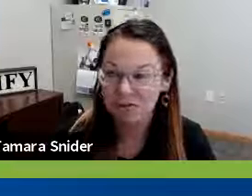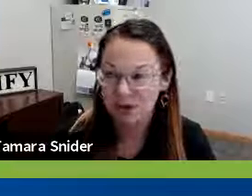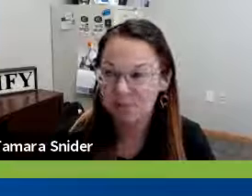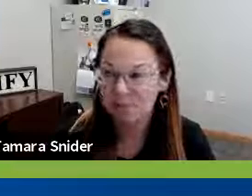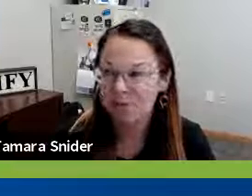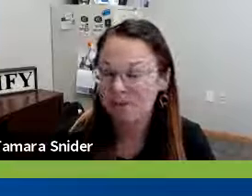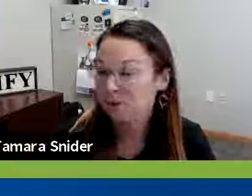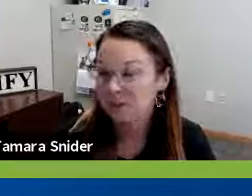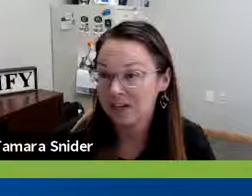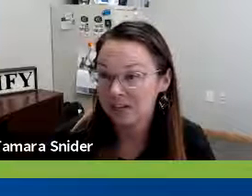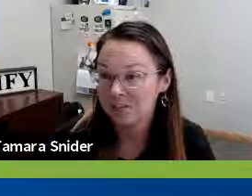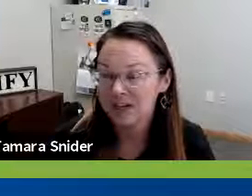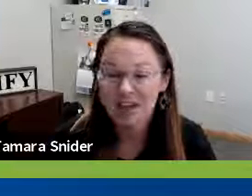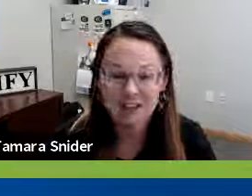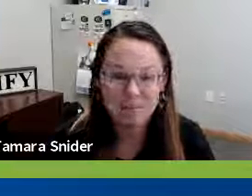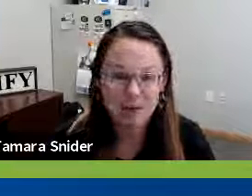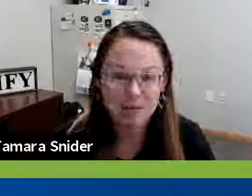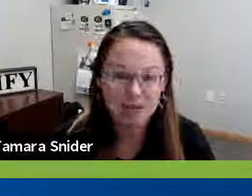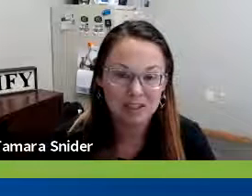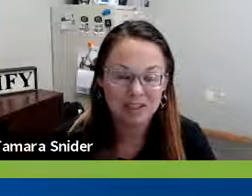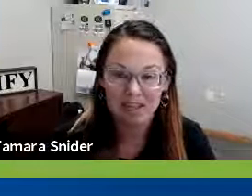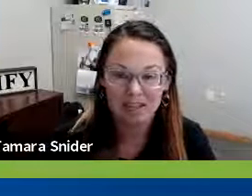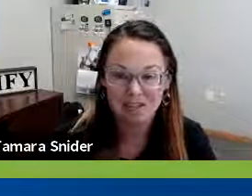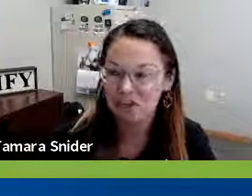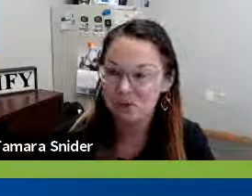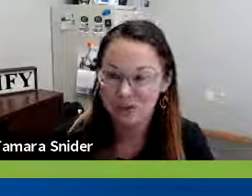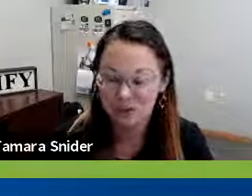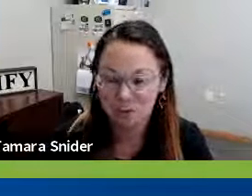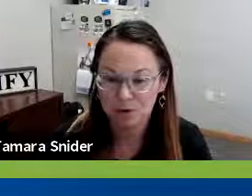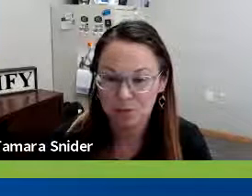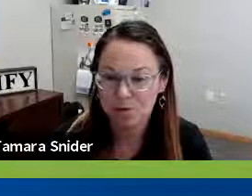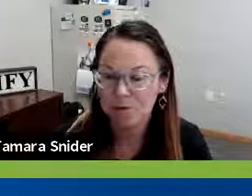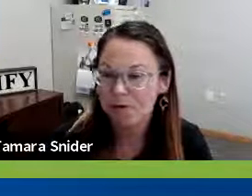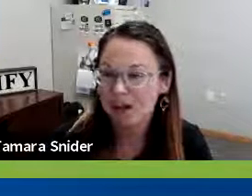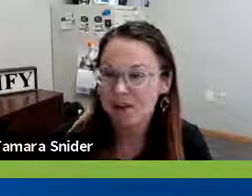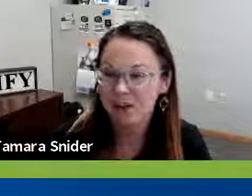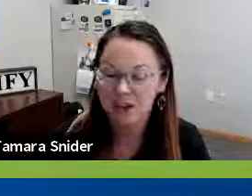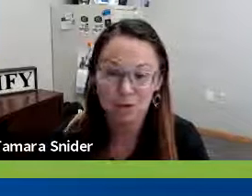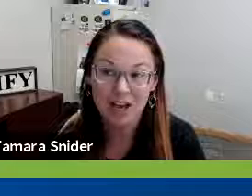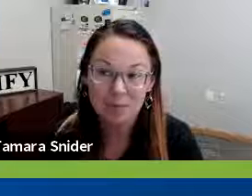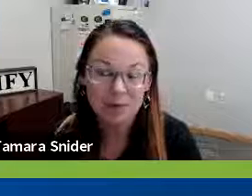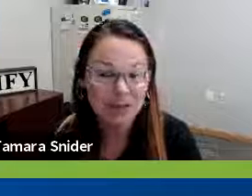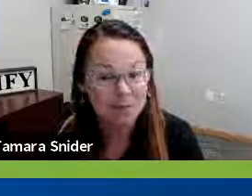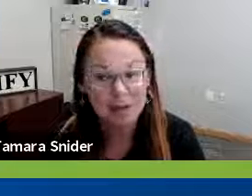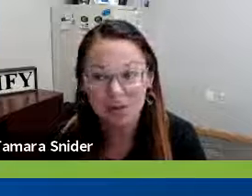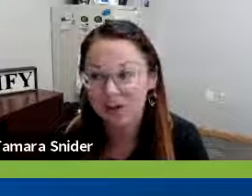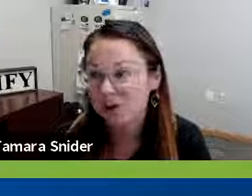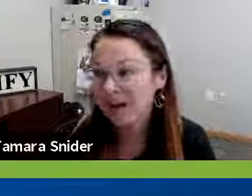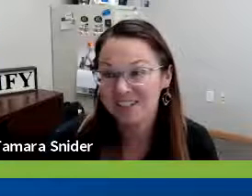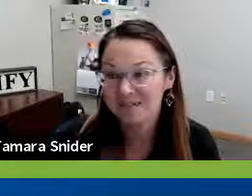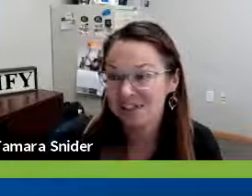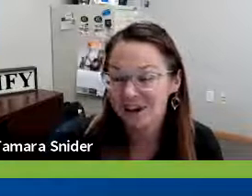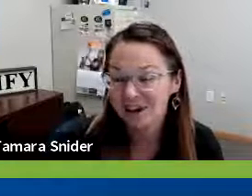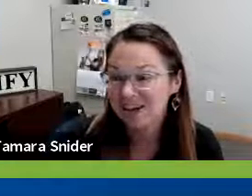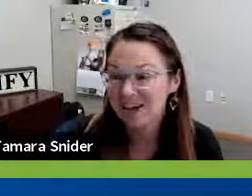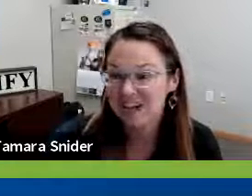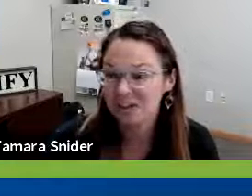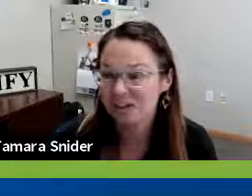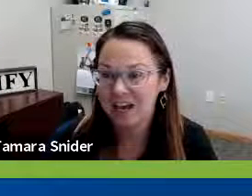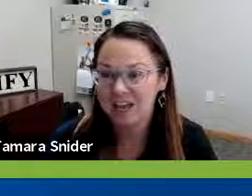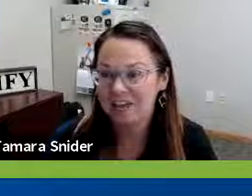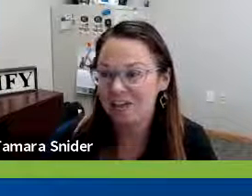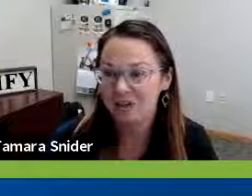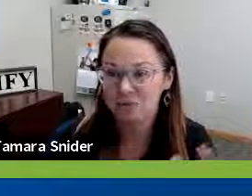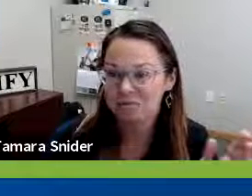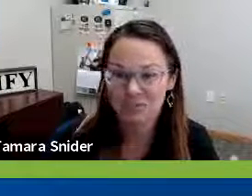we can do is help people with career advancement. That may mean that they continue with the supported employment provider and we help them. It may mean we go back to VR and